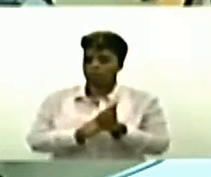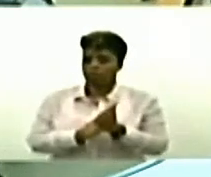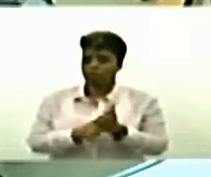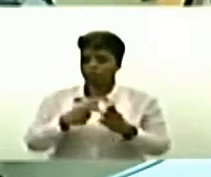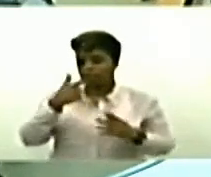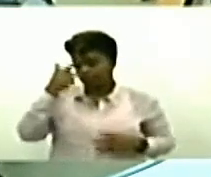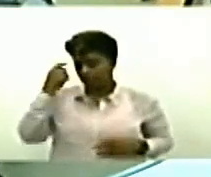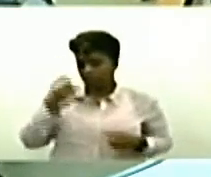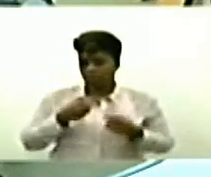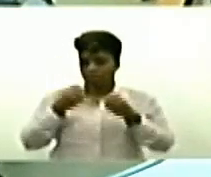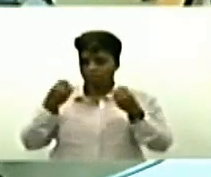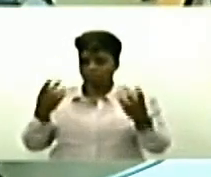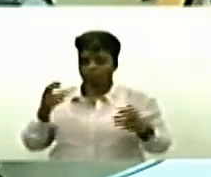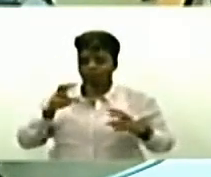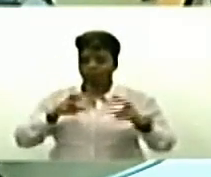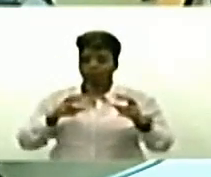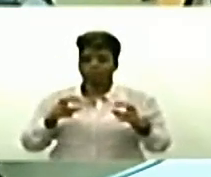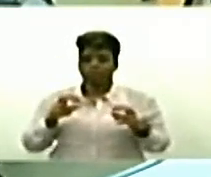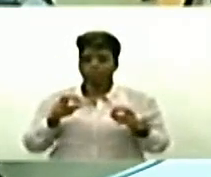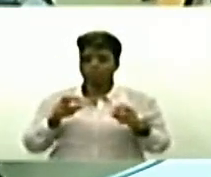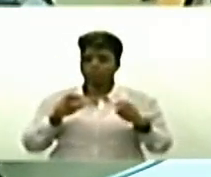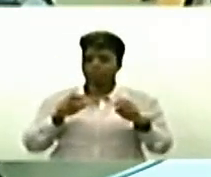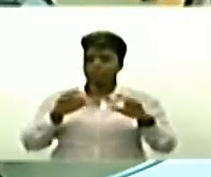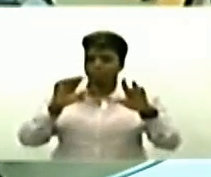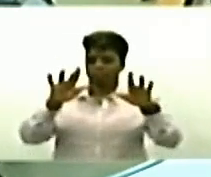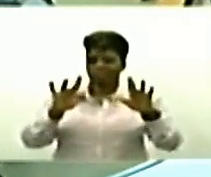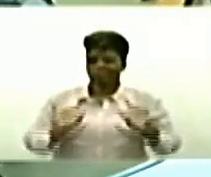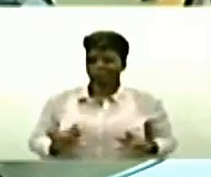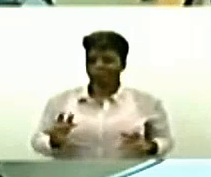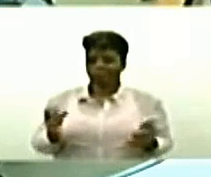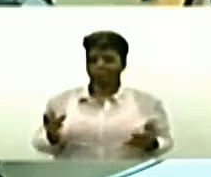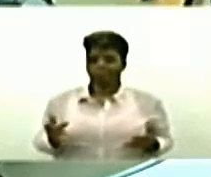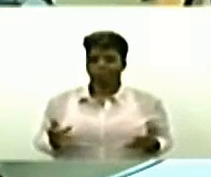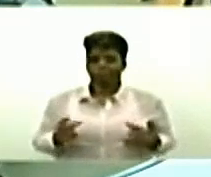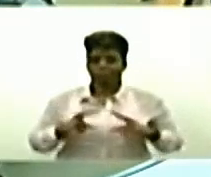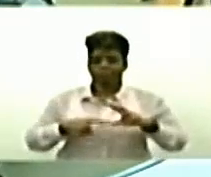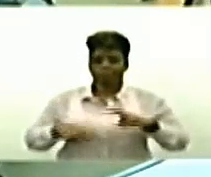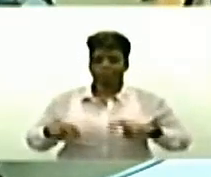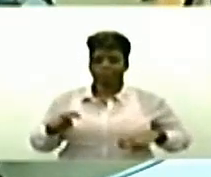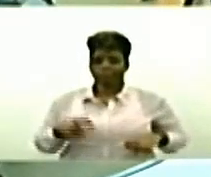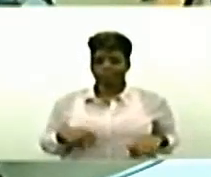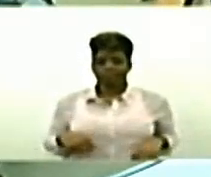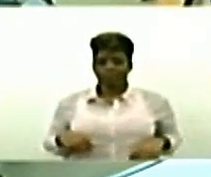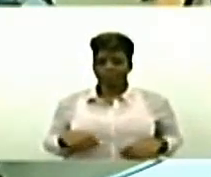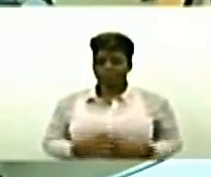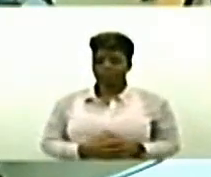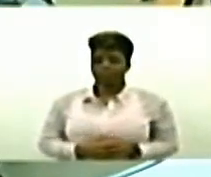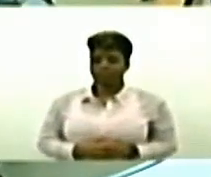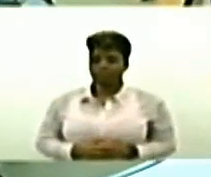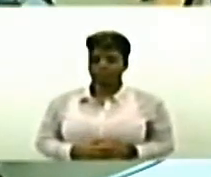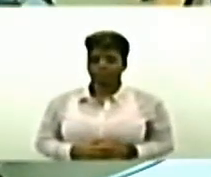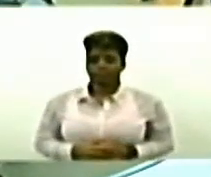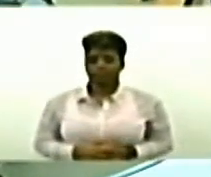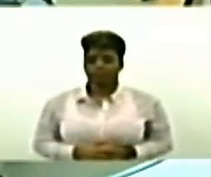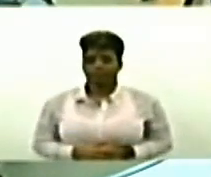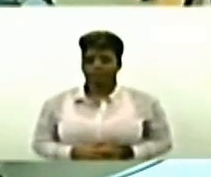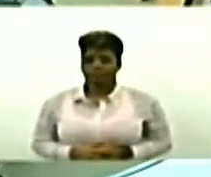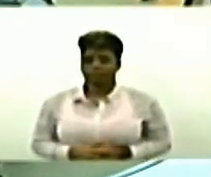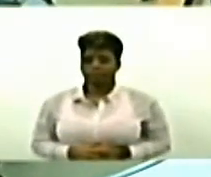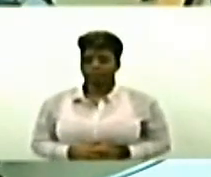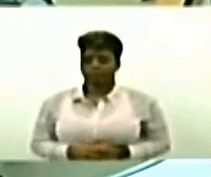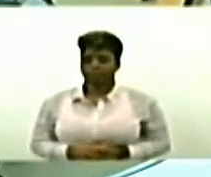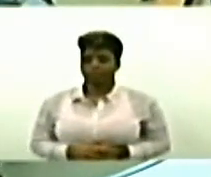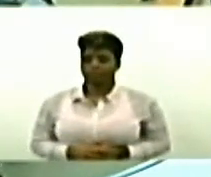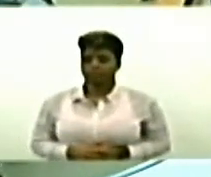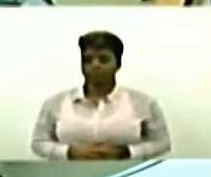will be experimental. I see a fella in a baseball cap coming to me with a thing. Mr. Chair,